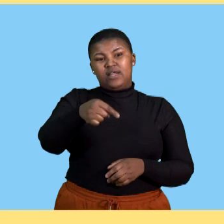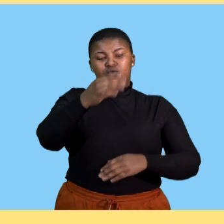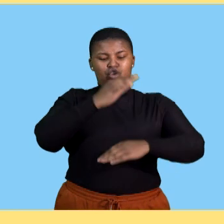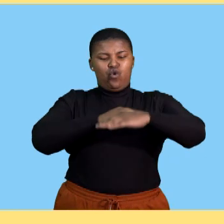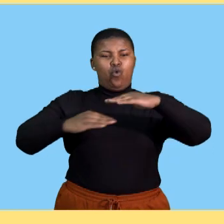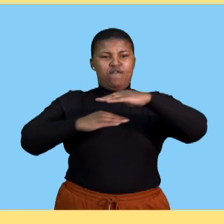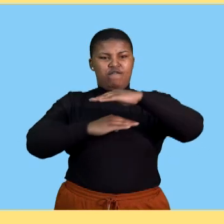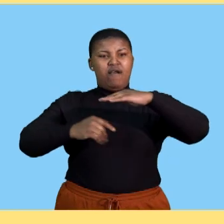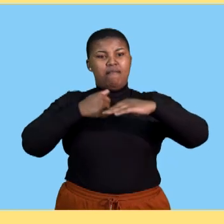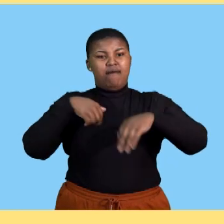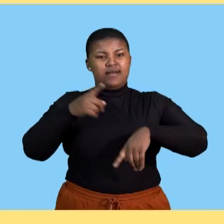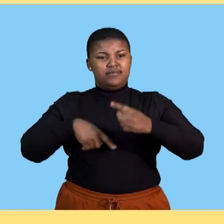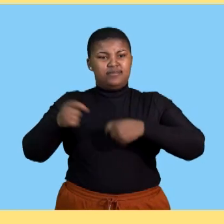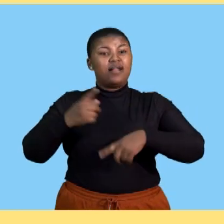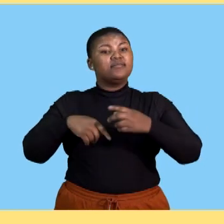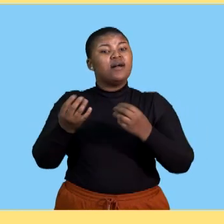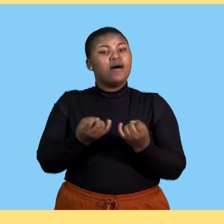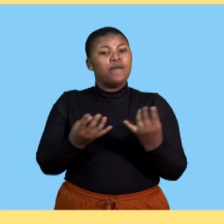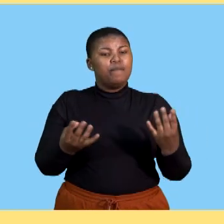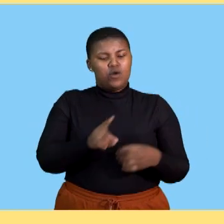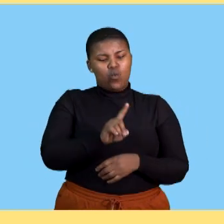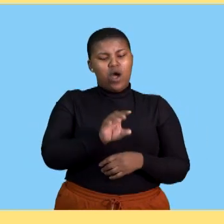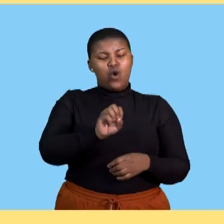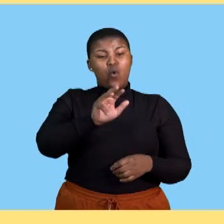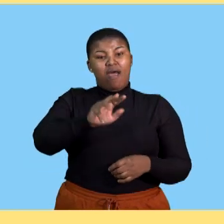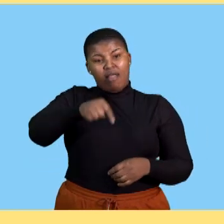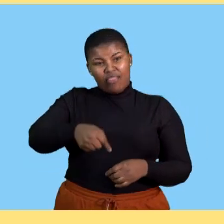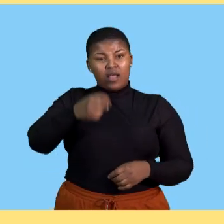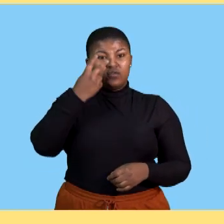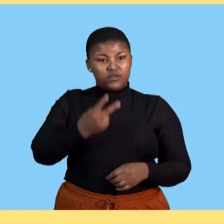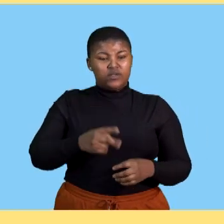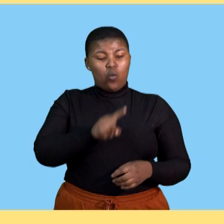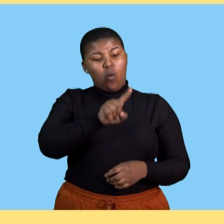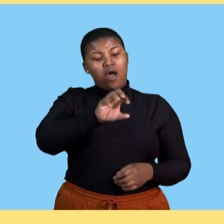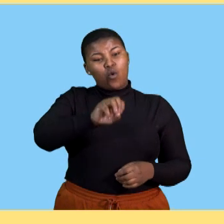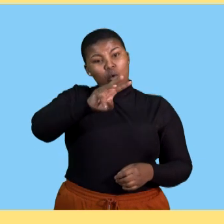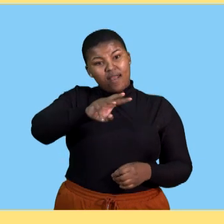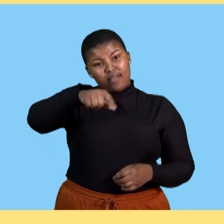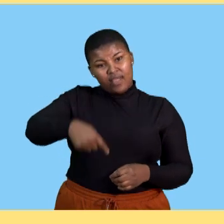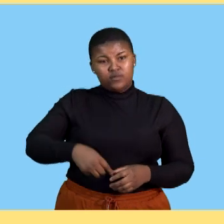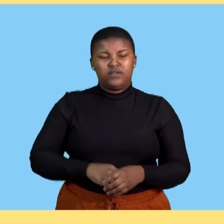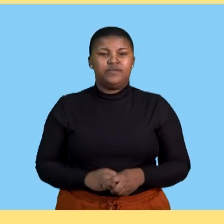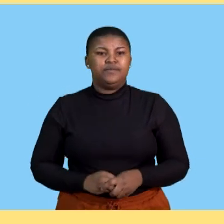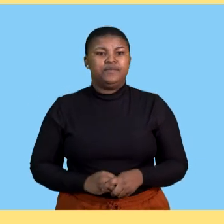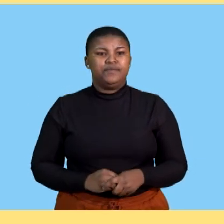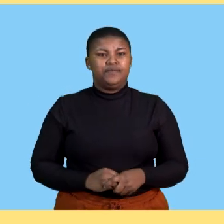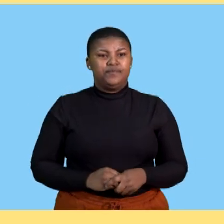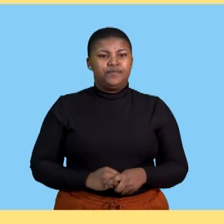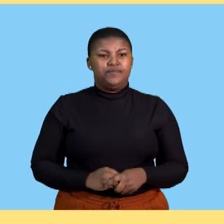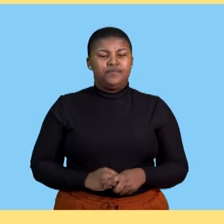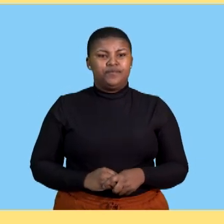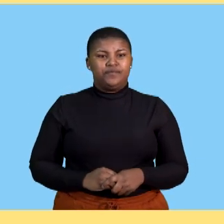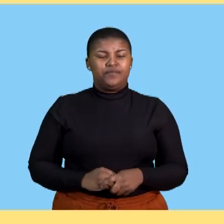over my sales. My sales is 109,000 over there, over 109. Gross